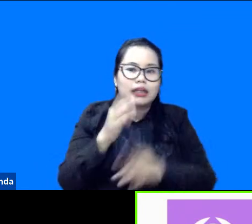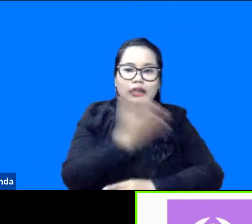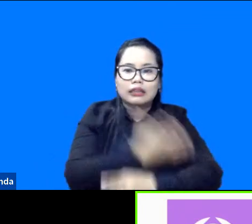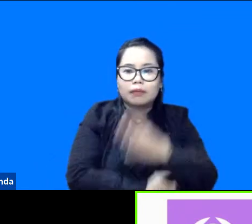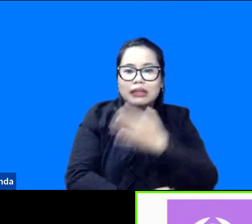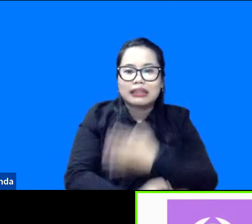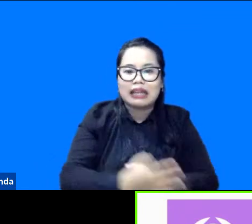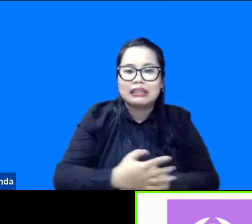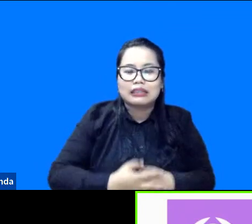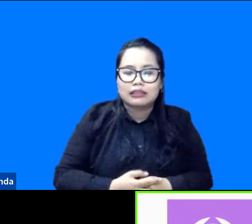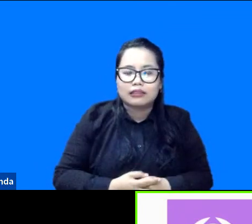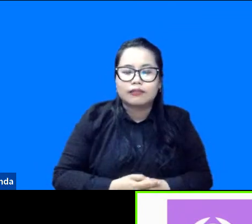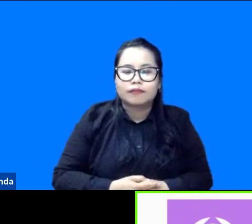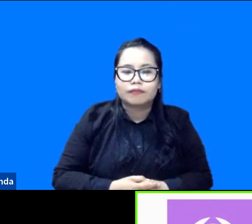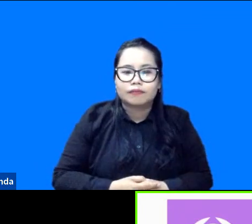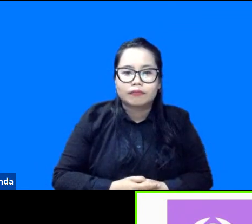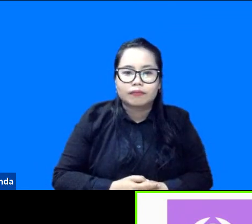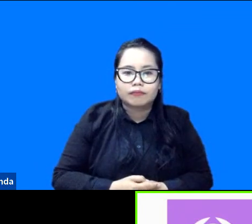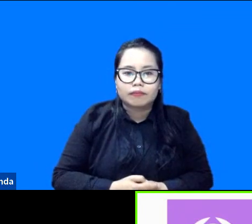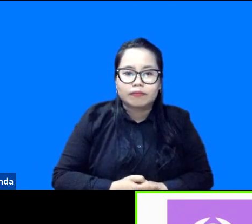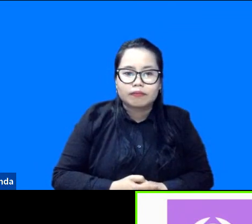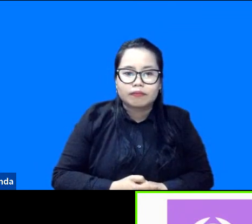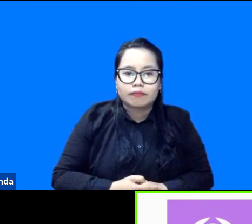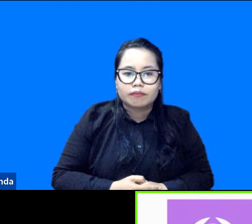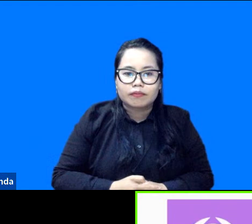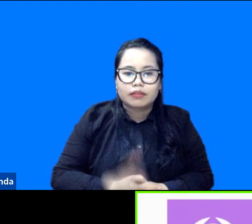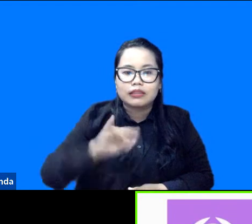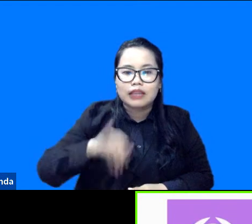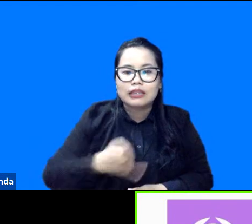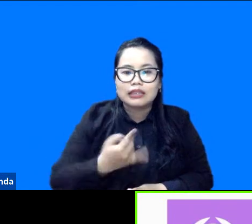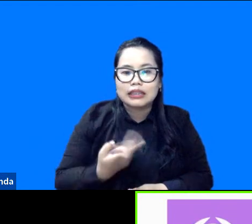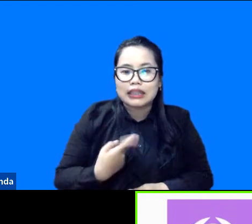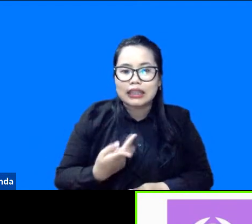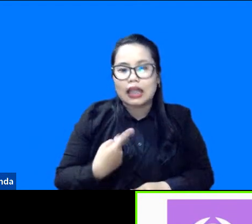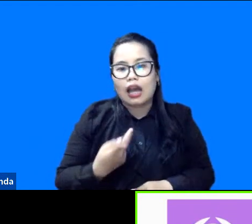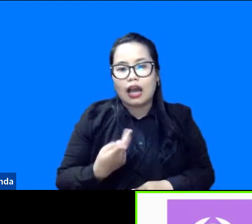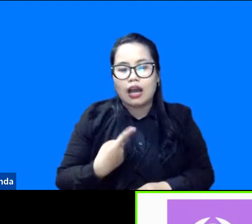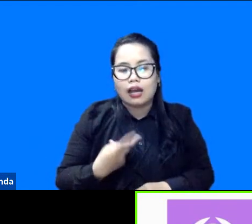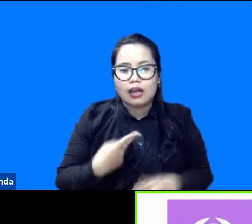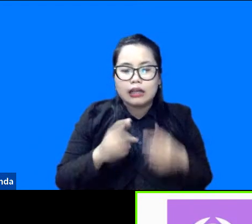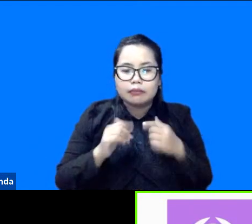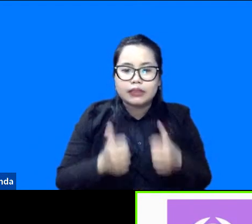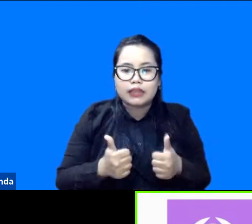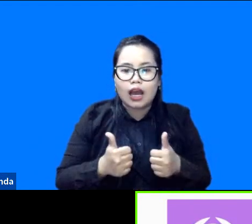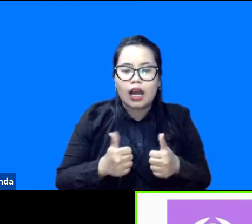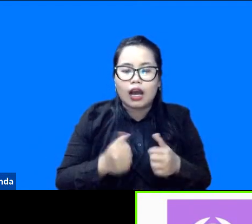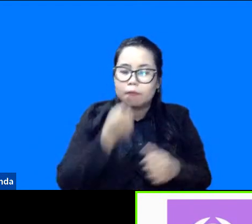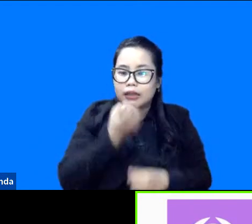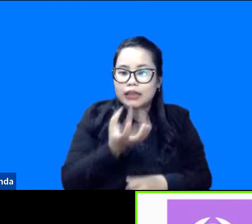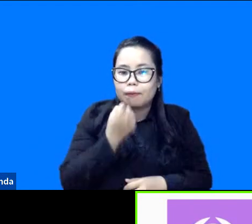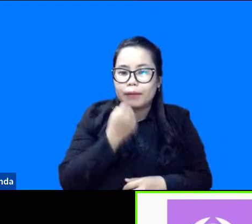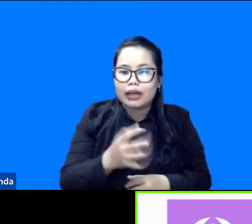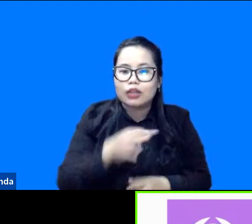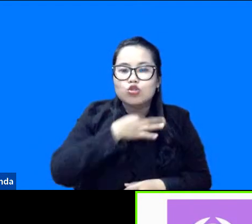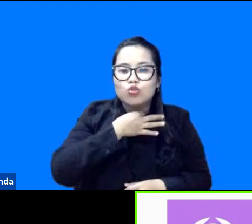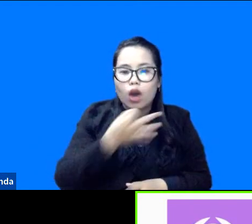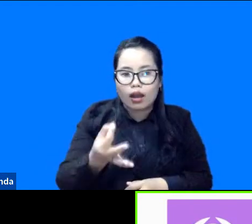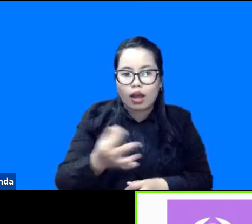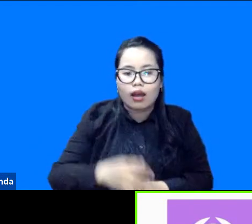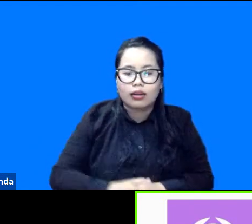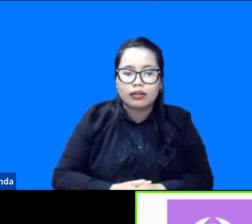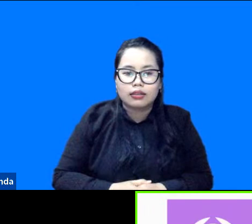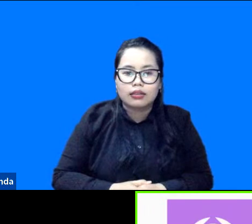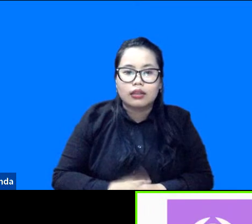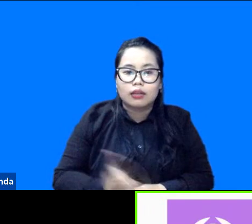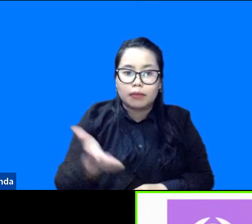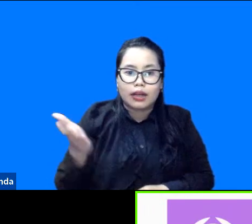so that we can hear directly their voice. So they also have the chance to talk